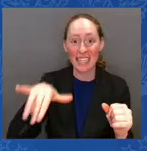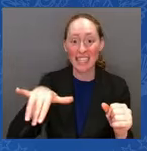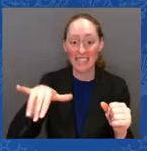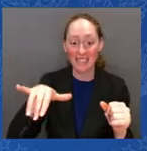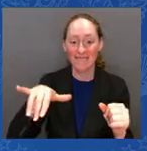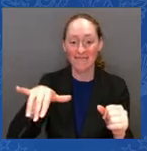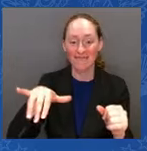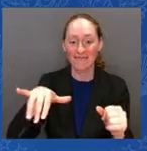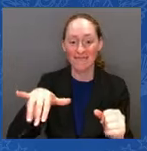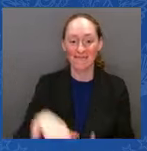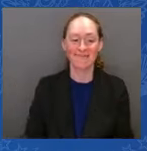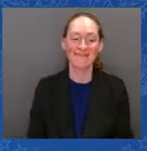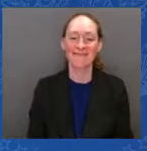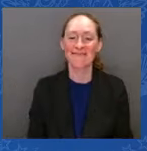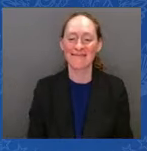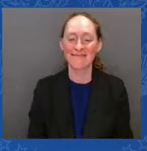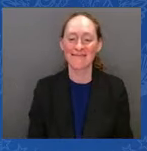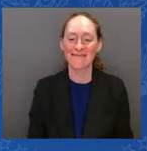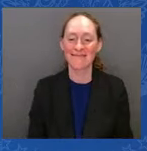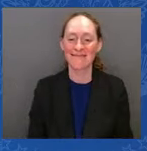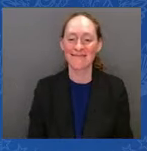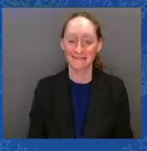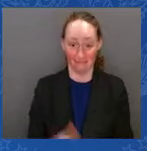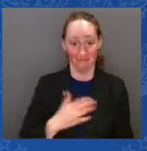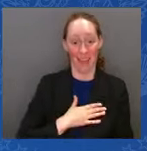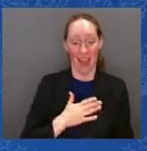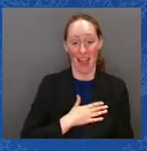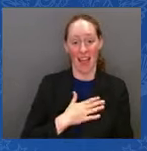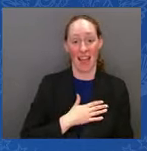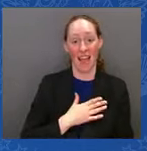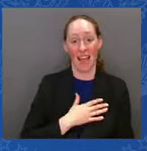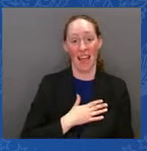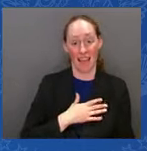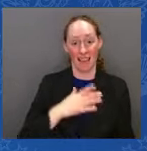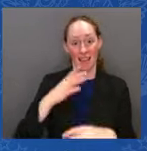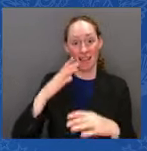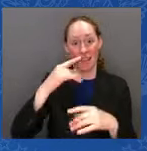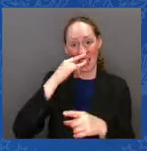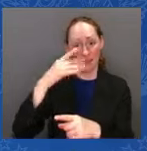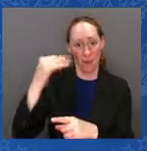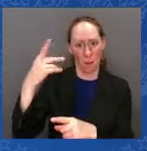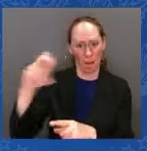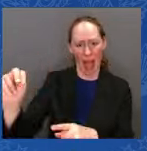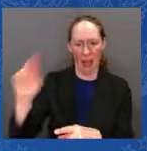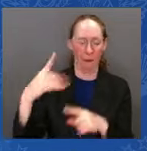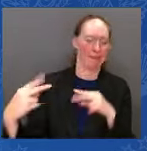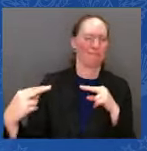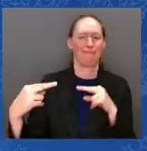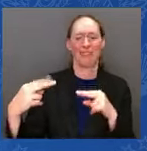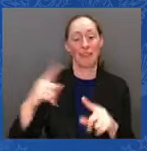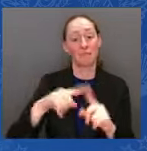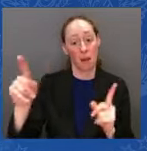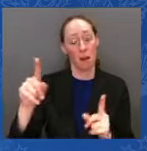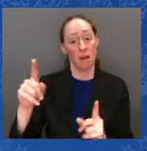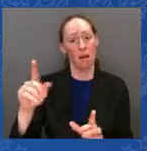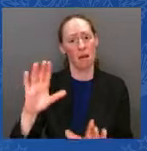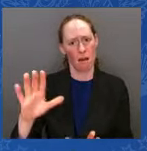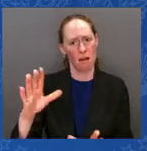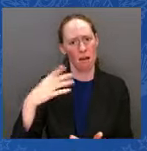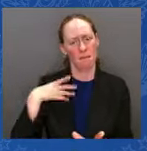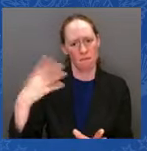My kids who went to Penn would disagree, but that's okay. But I went to a great school. I went to a state school. I went to the University of Delaware. But